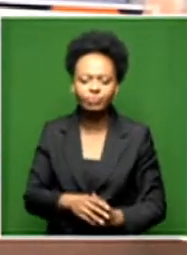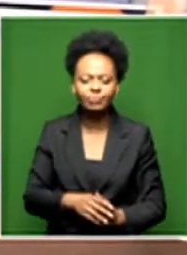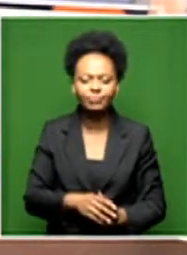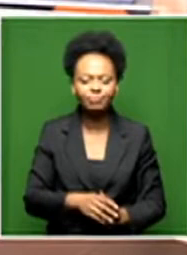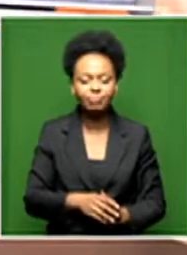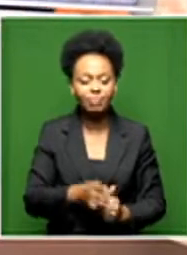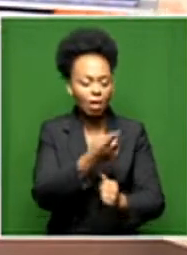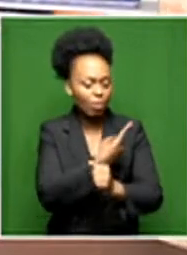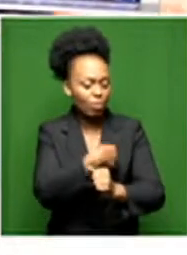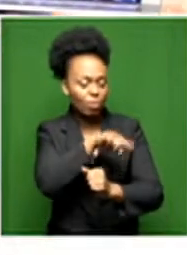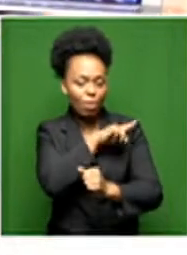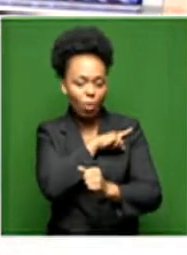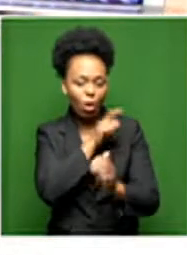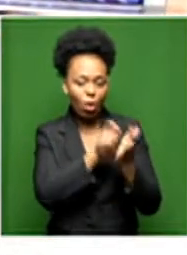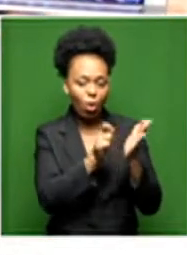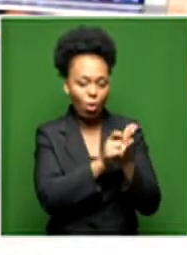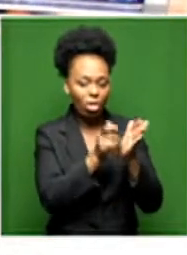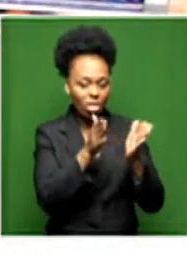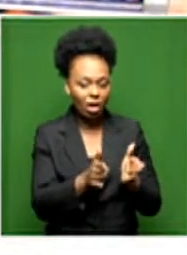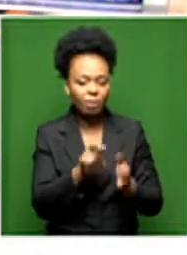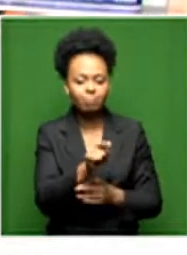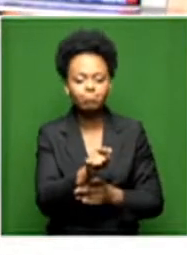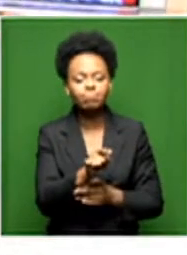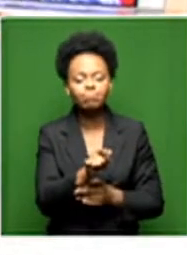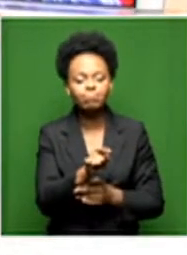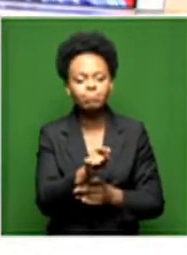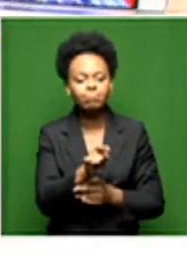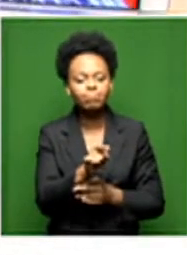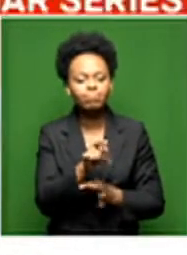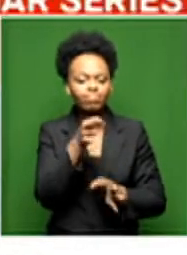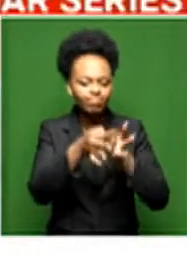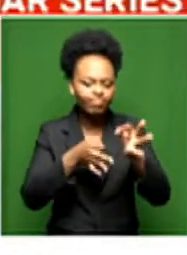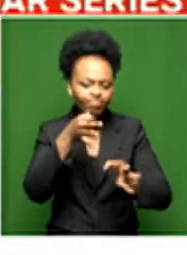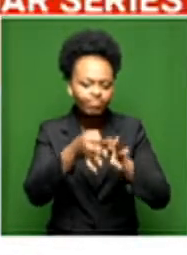The power of authors, as we have alluded to, it's to